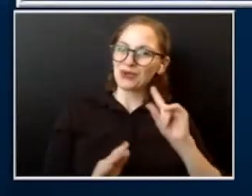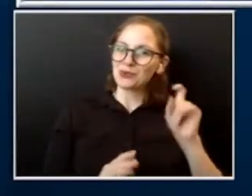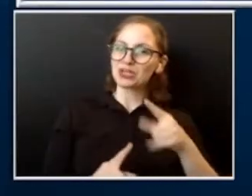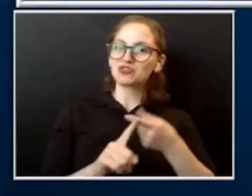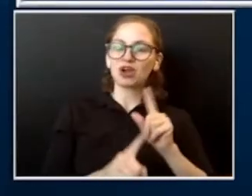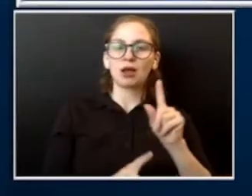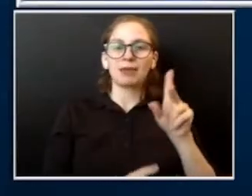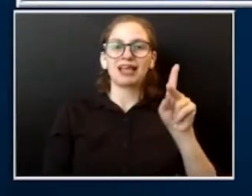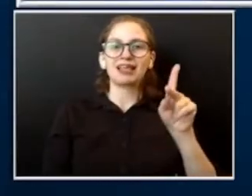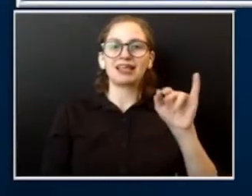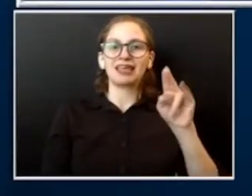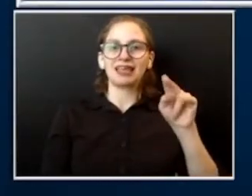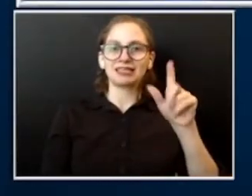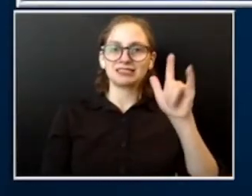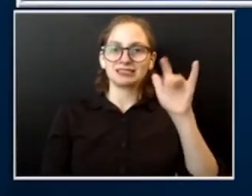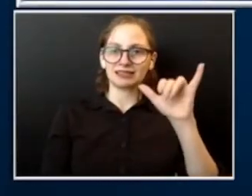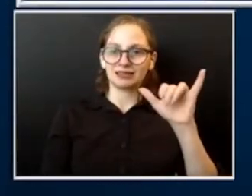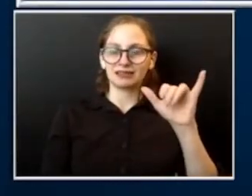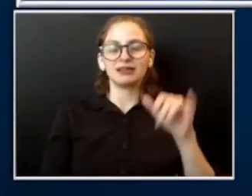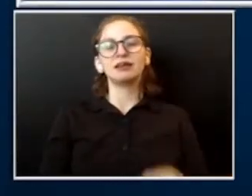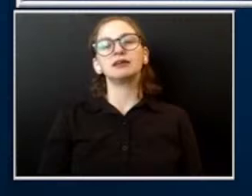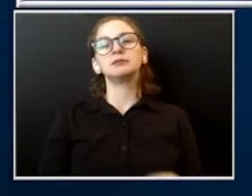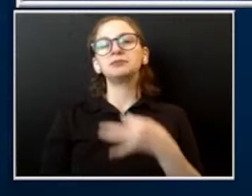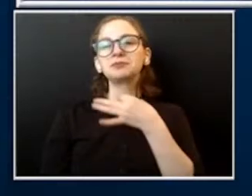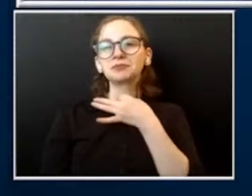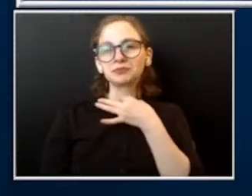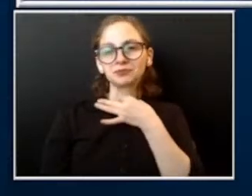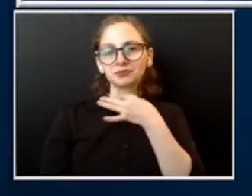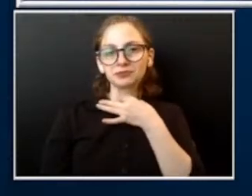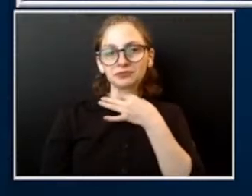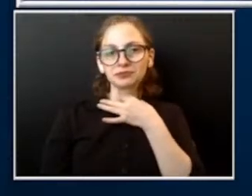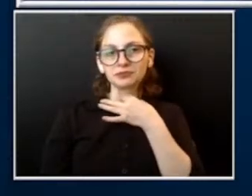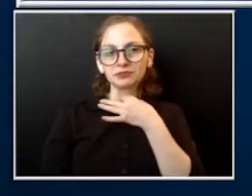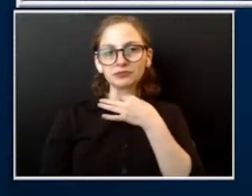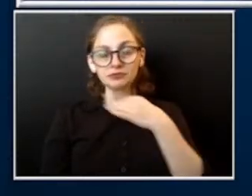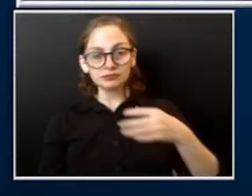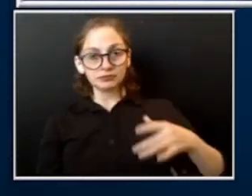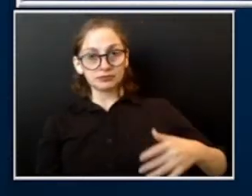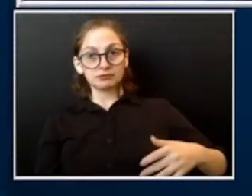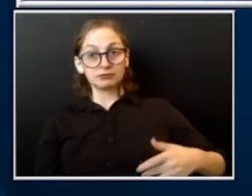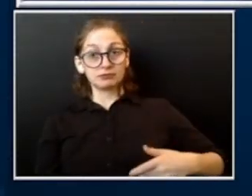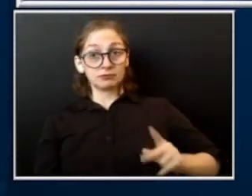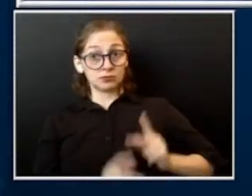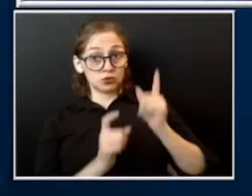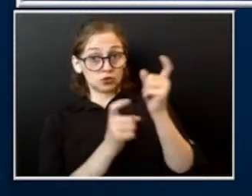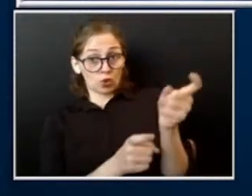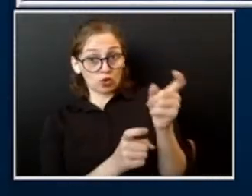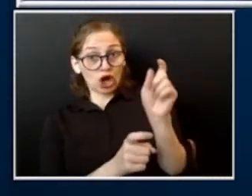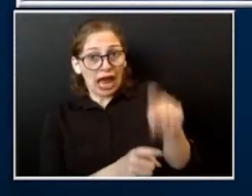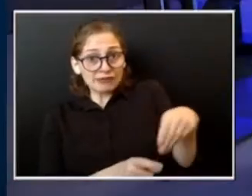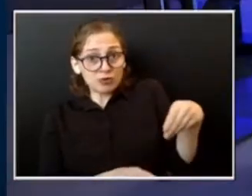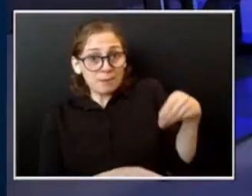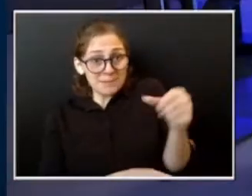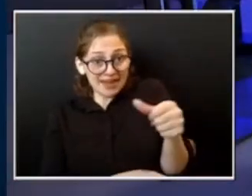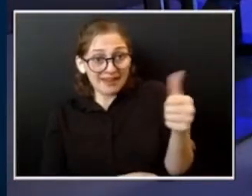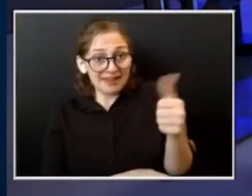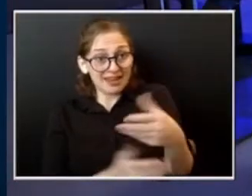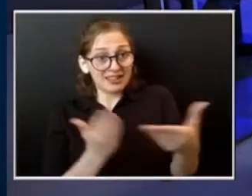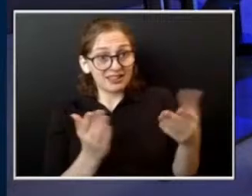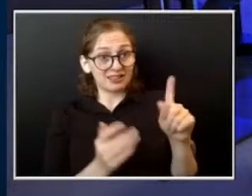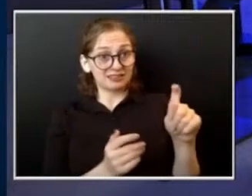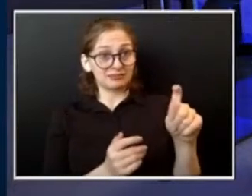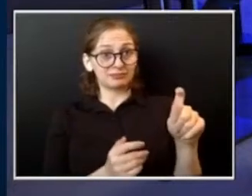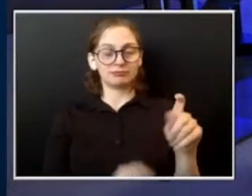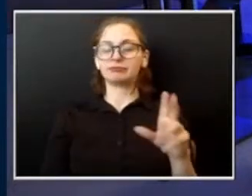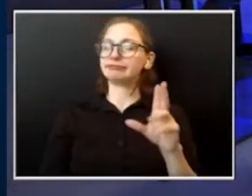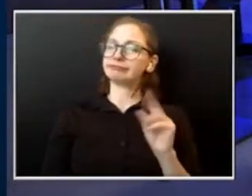Kinsley wants to know if the donor ever has to pay anything out of pocket for donating Did you an have organ. to pay anything?